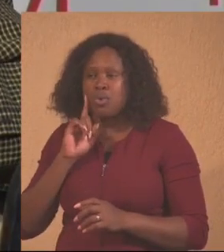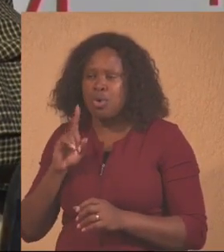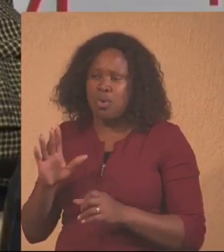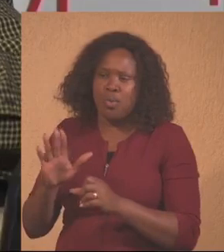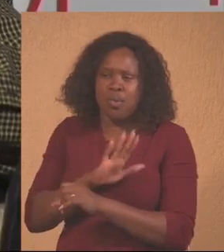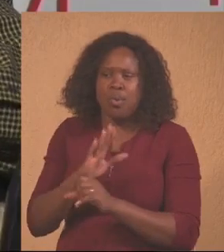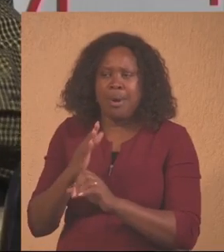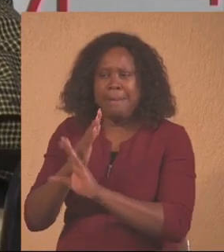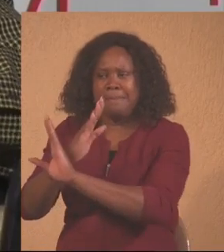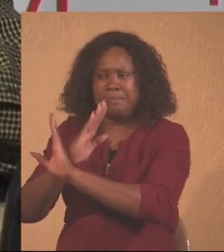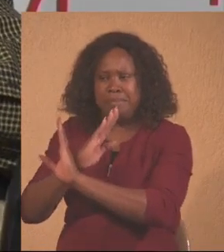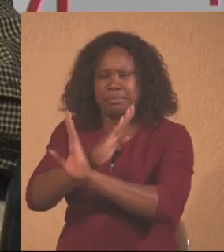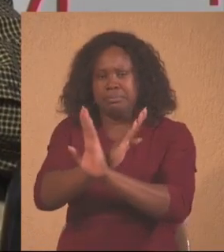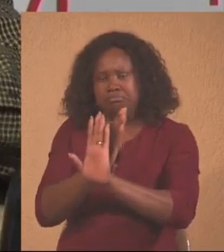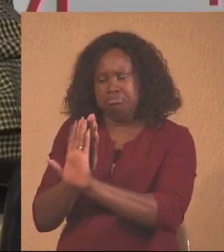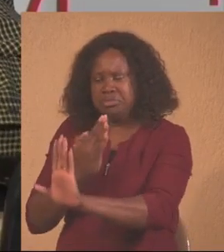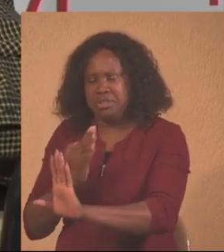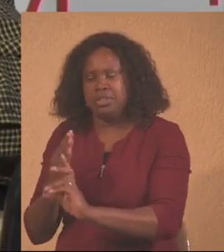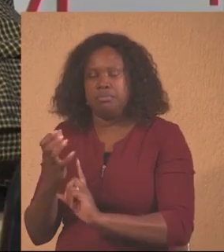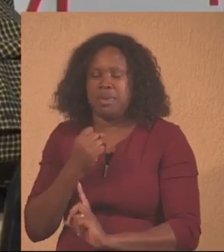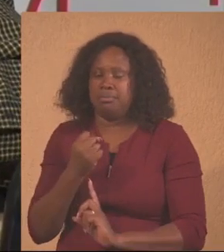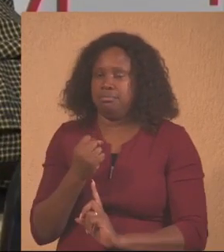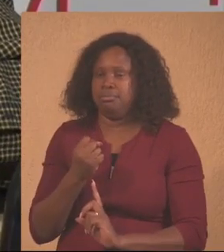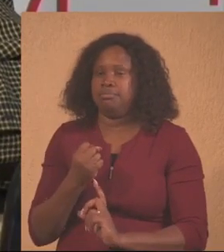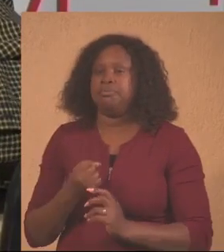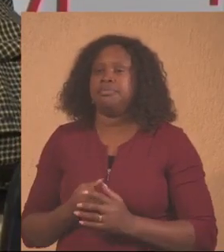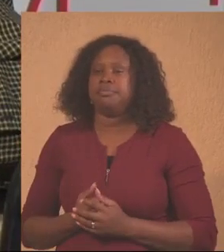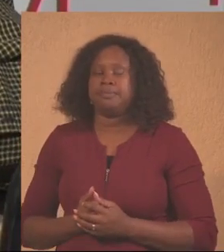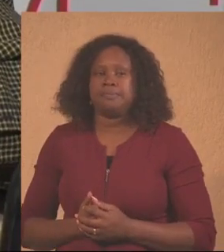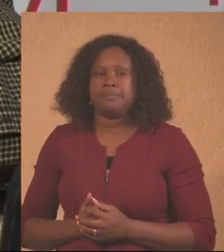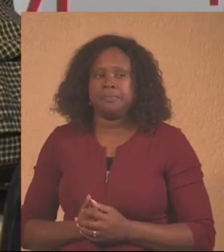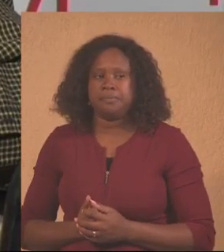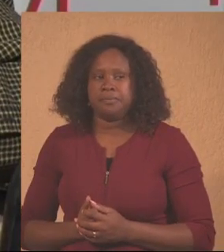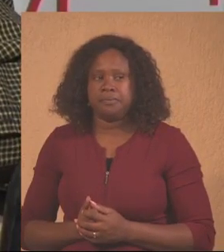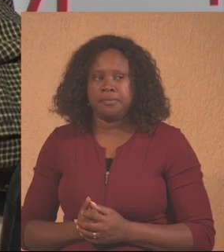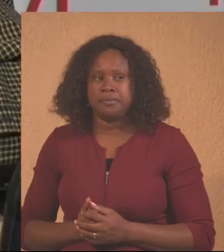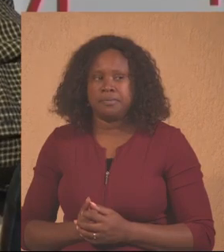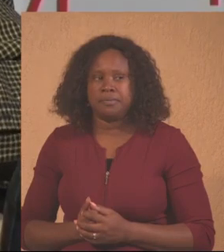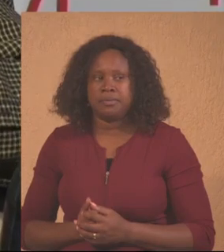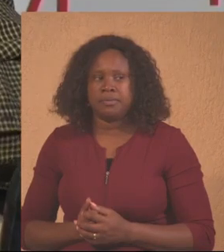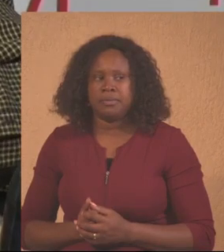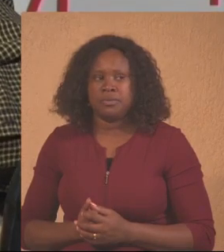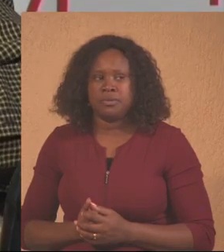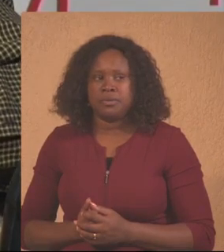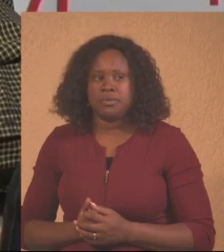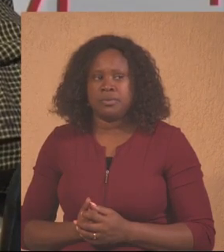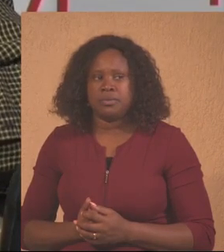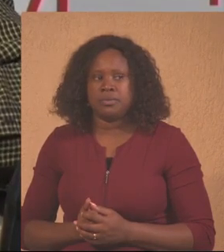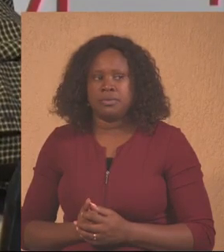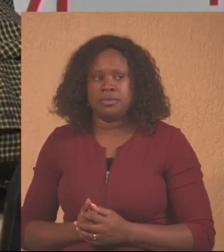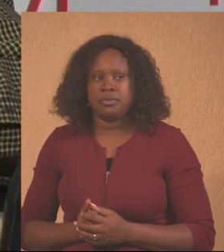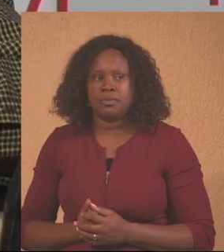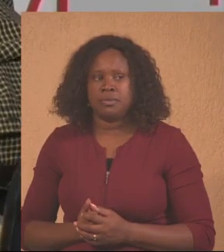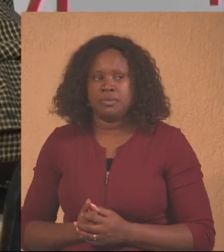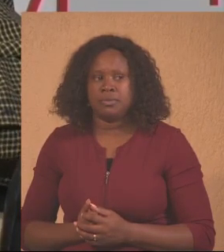the element of contact tracing should be practiced to the highest. That will